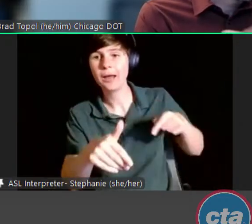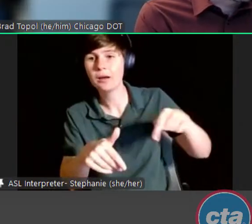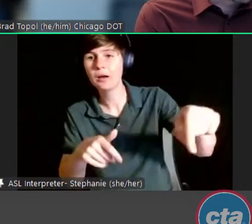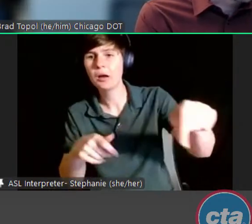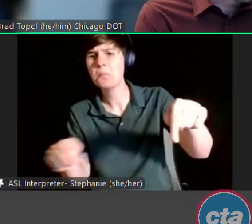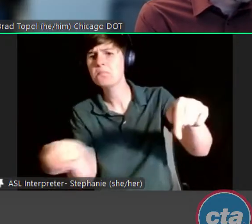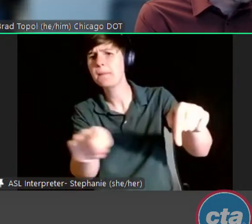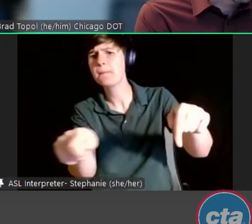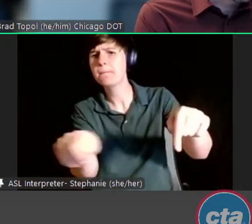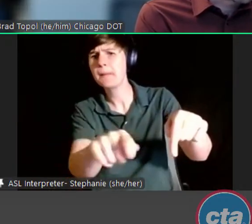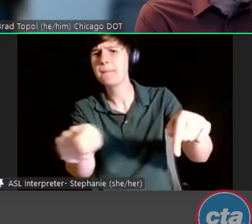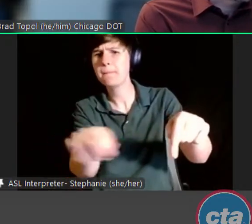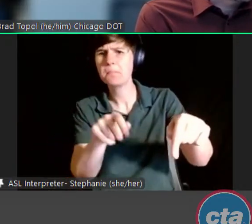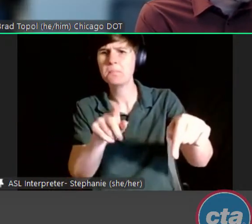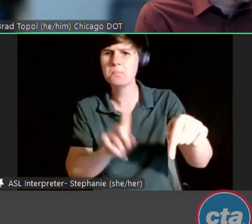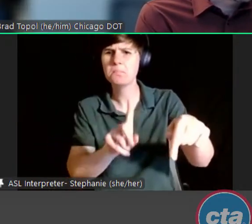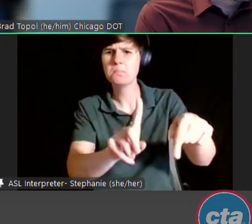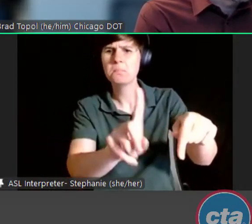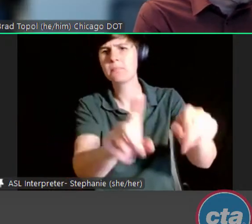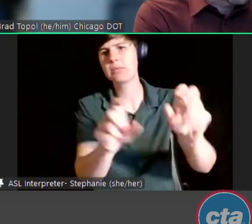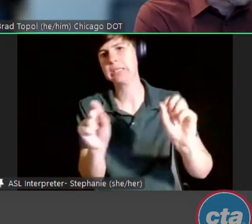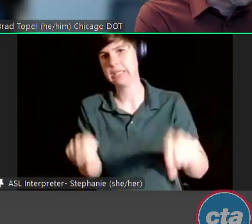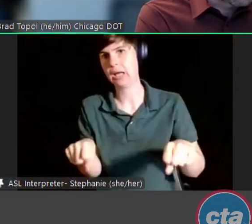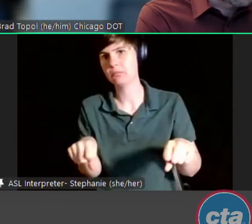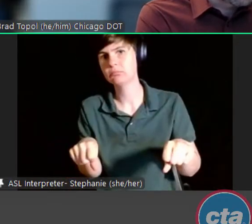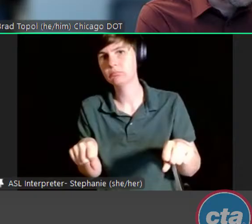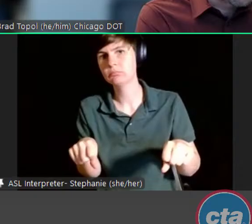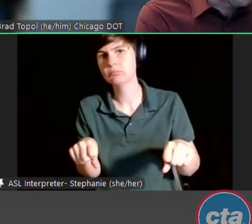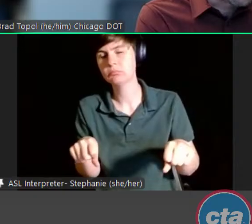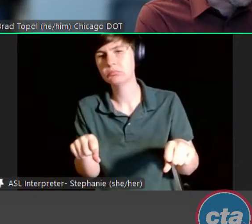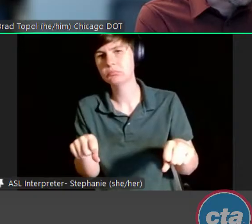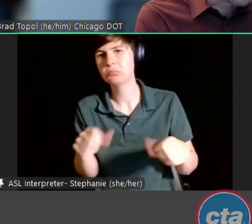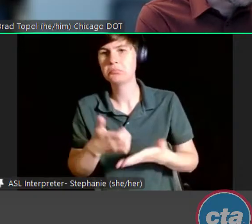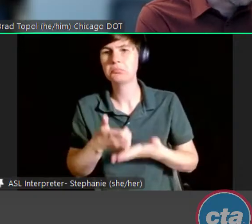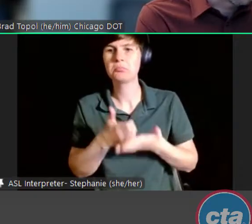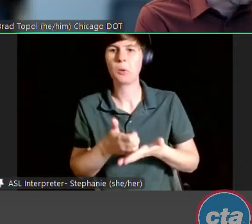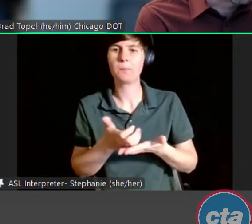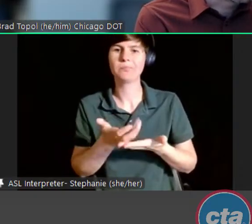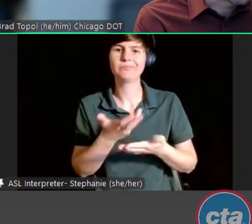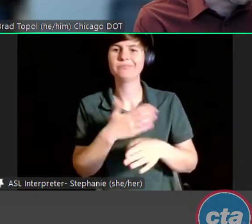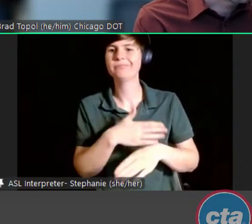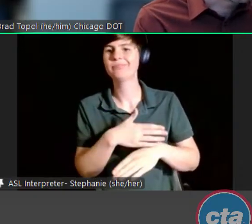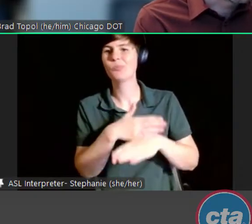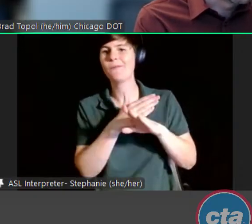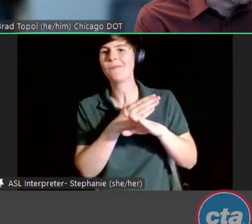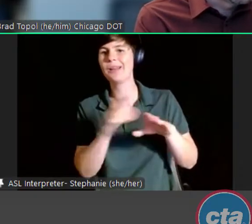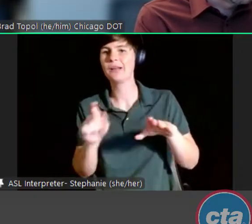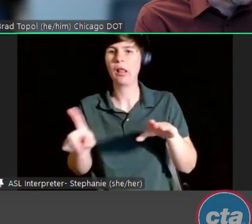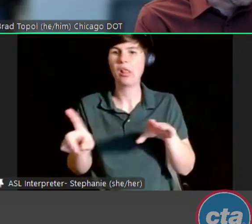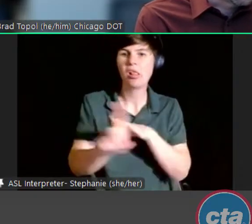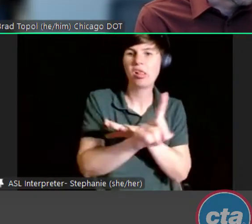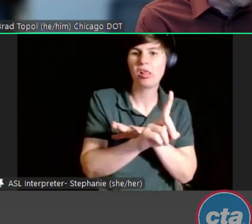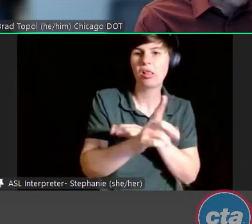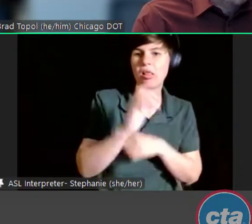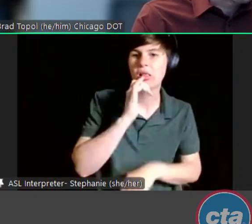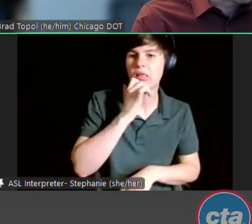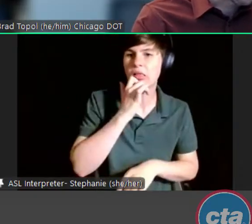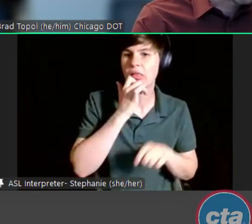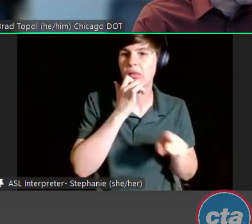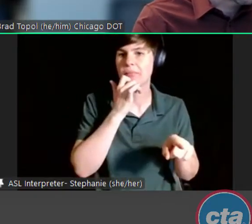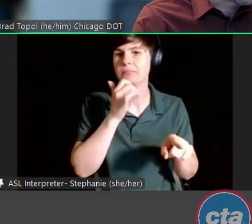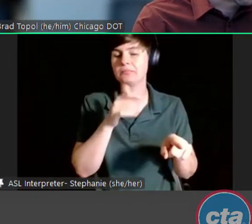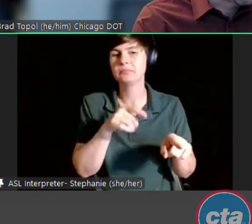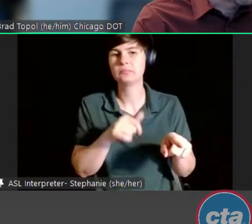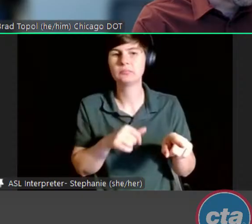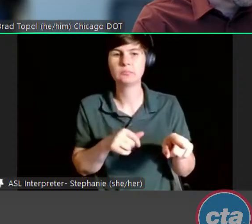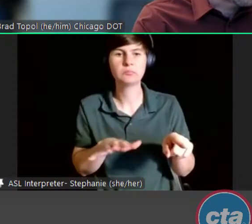and that kind of prevents or more prevents that crossover where people may enter a space. If I go